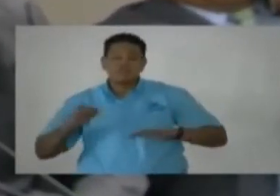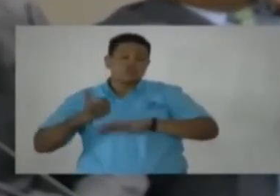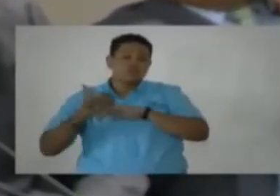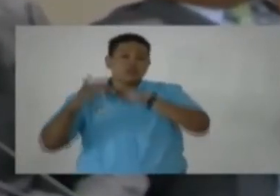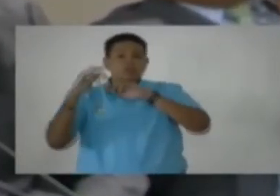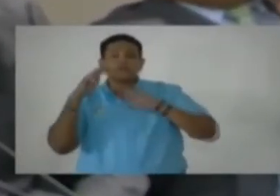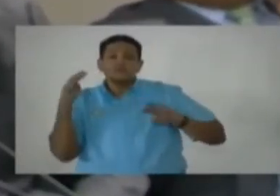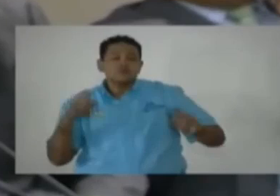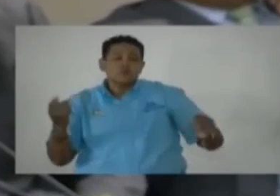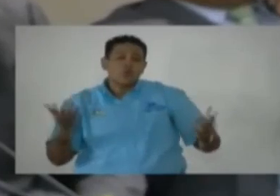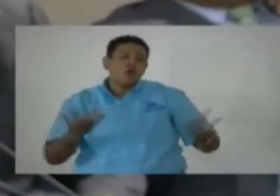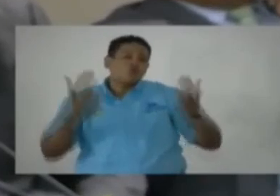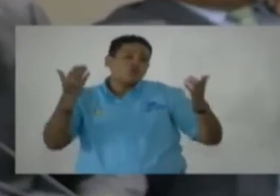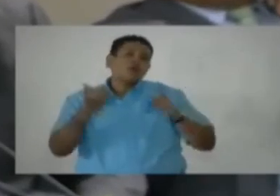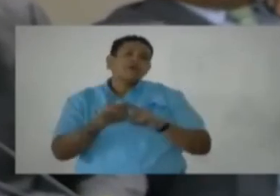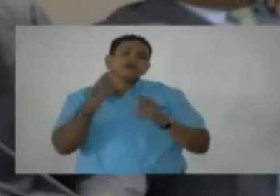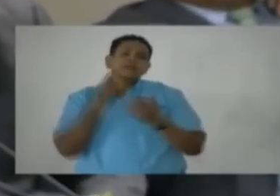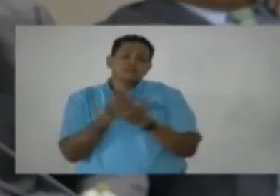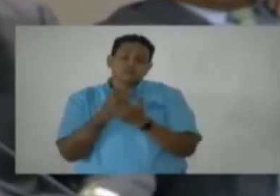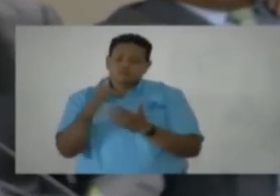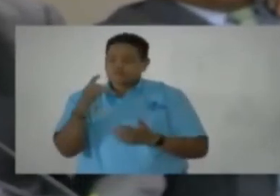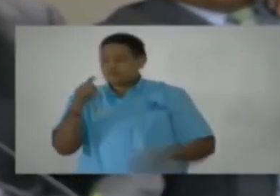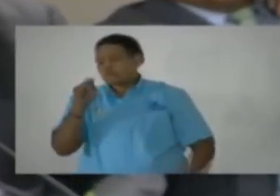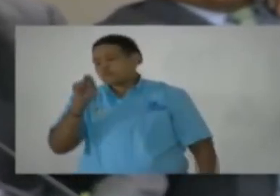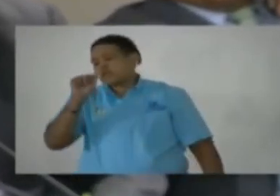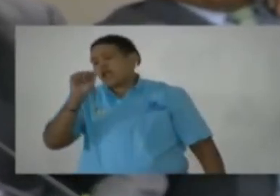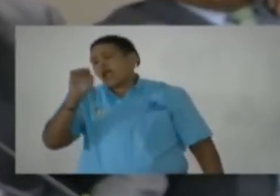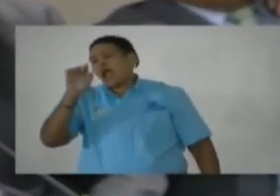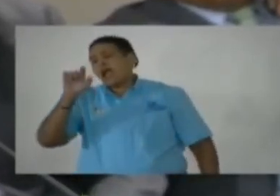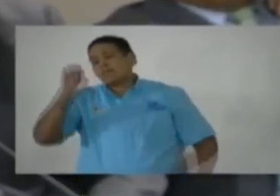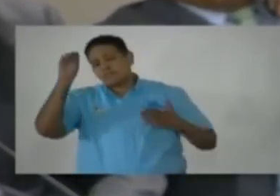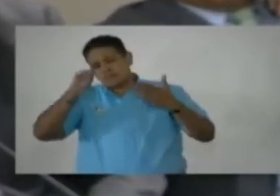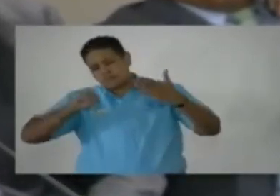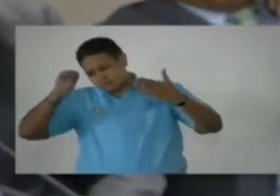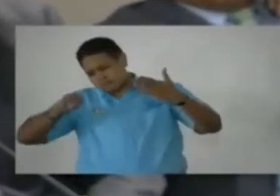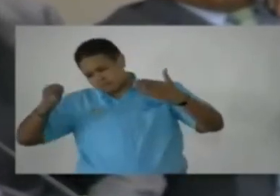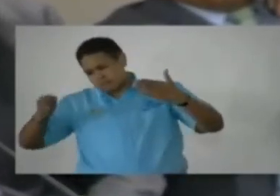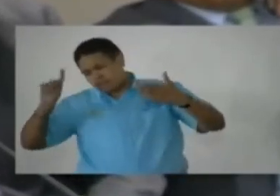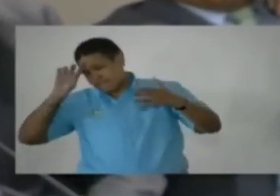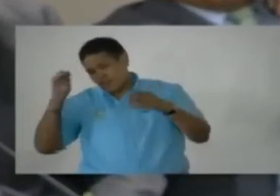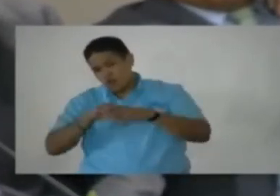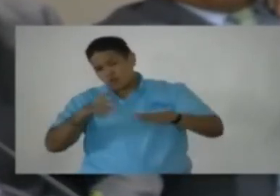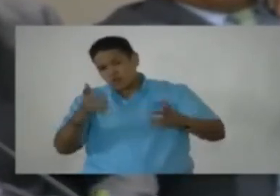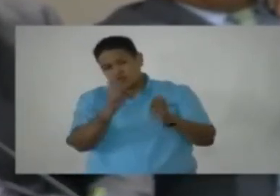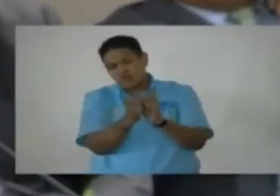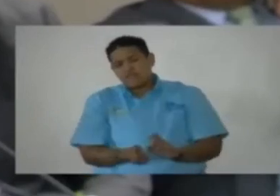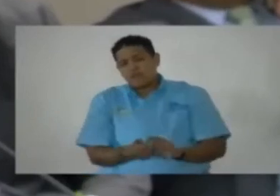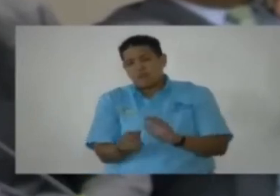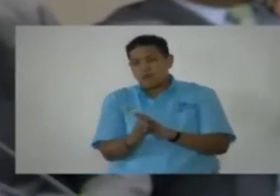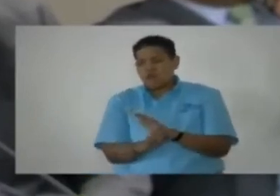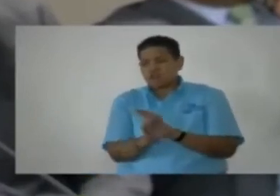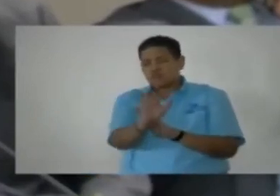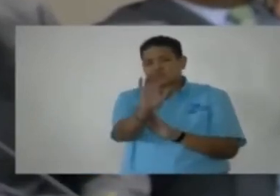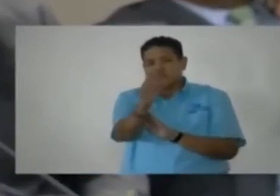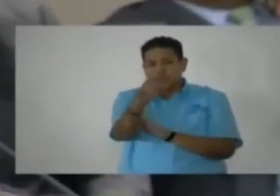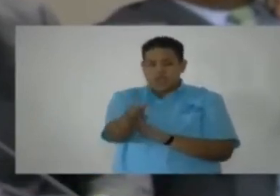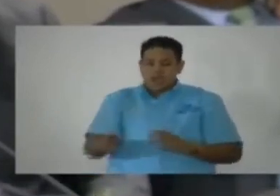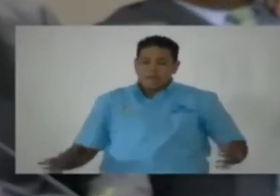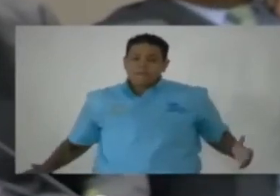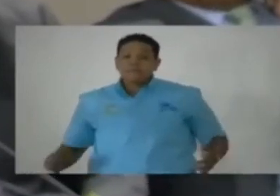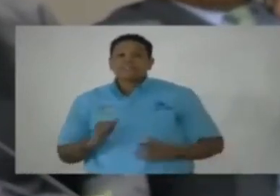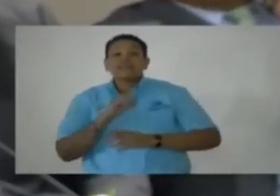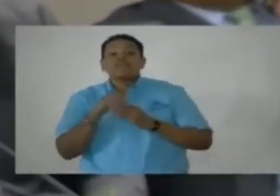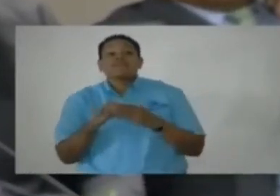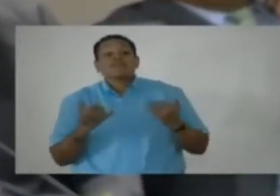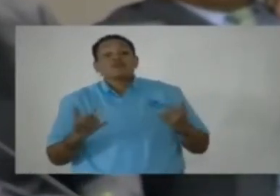established to recommend a preamble for inclusion in the reformed constitution. The